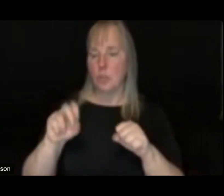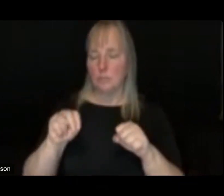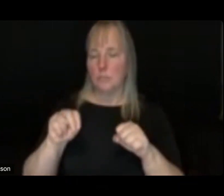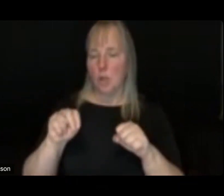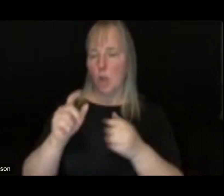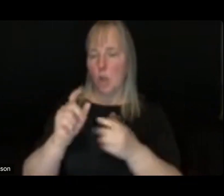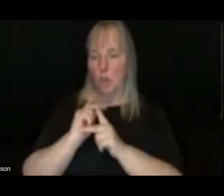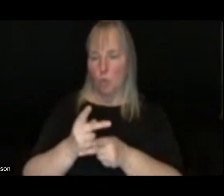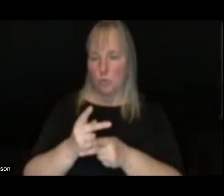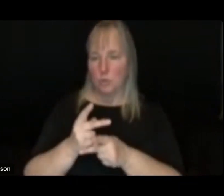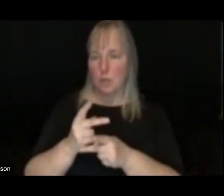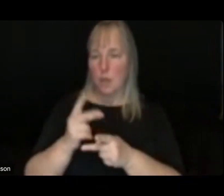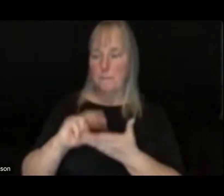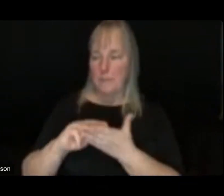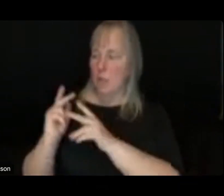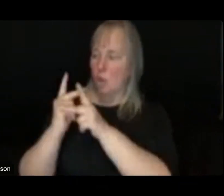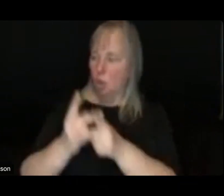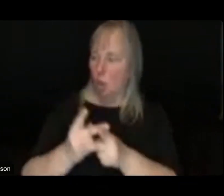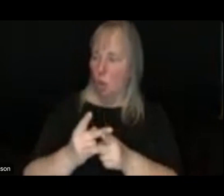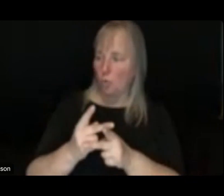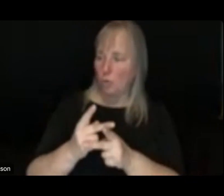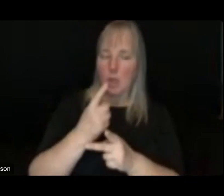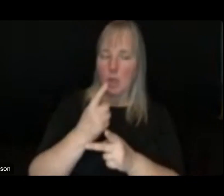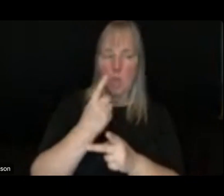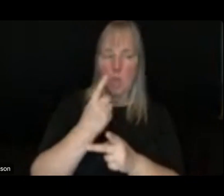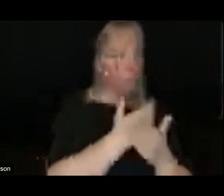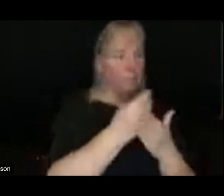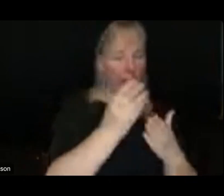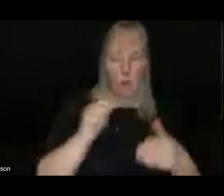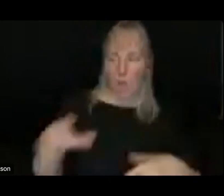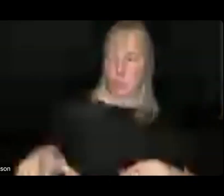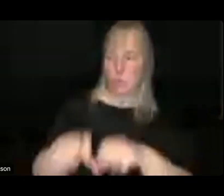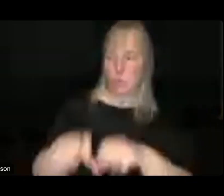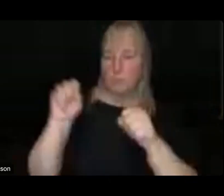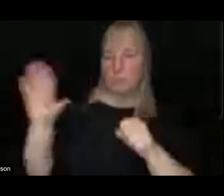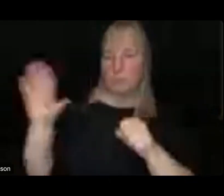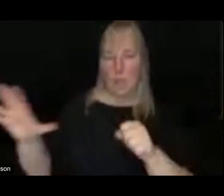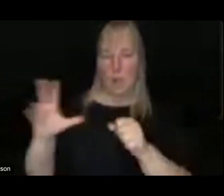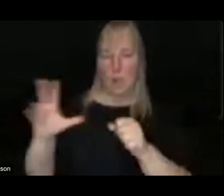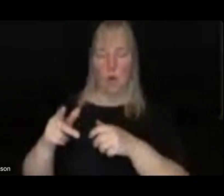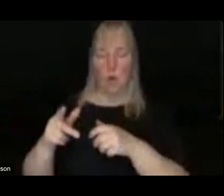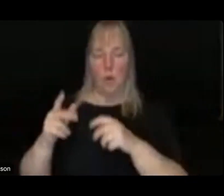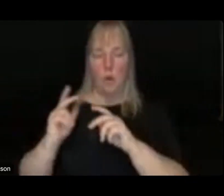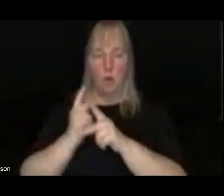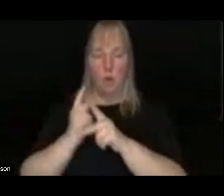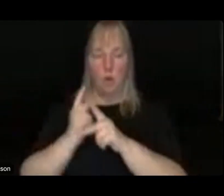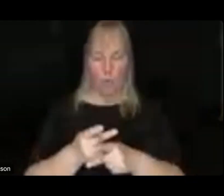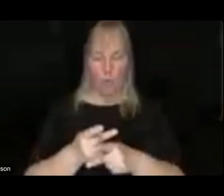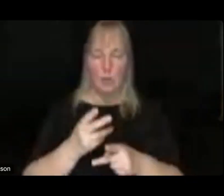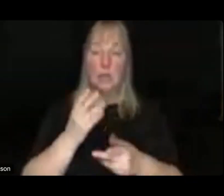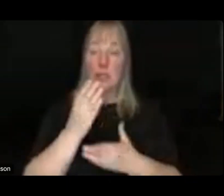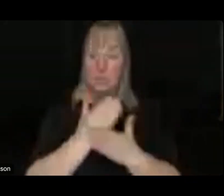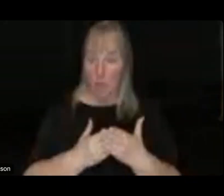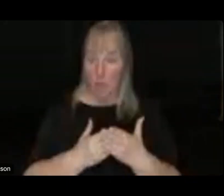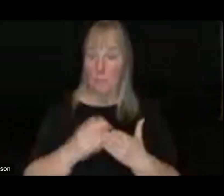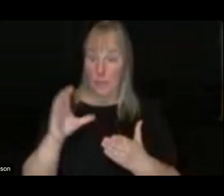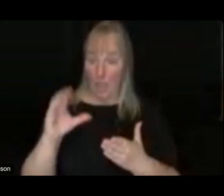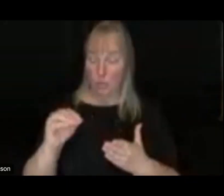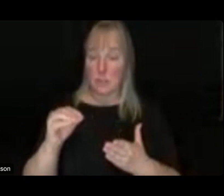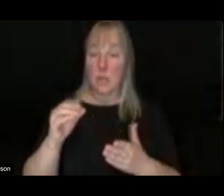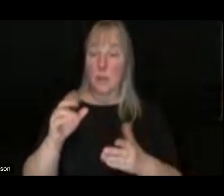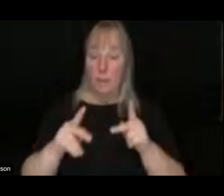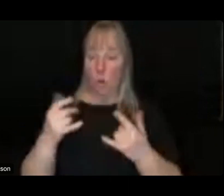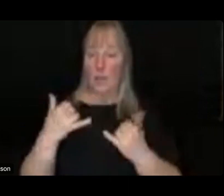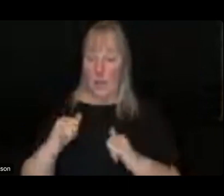In several of the counties, you'll start seeing some of now, people are now selling their homes with